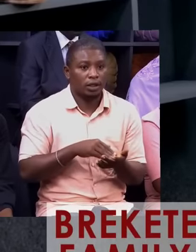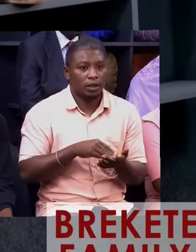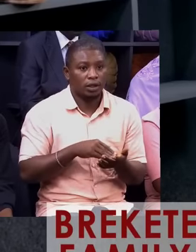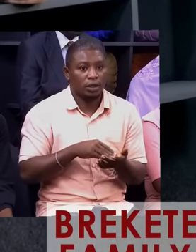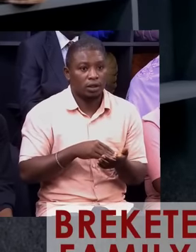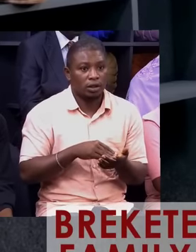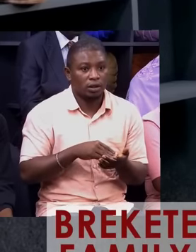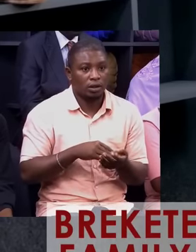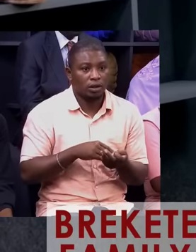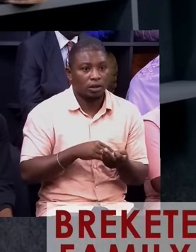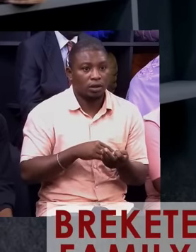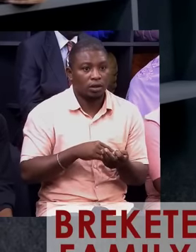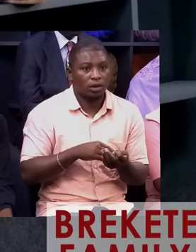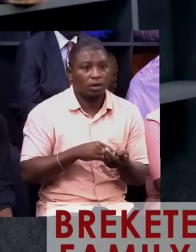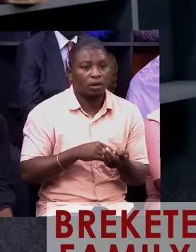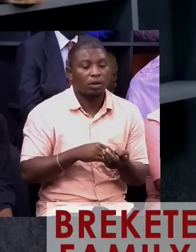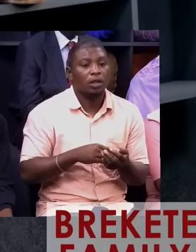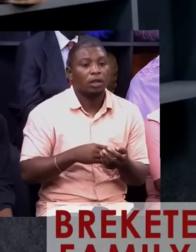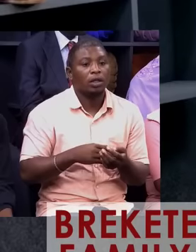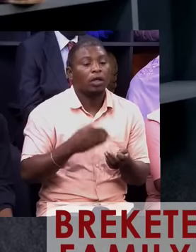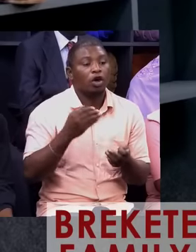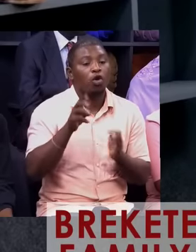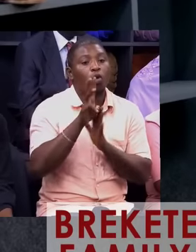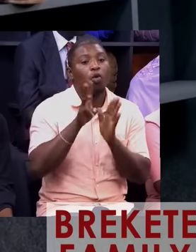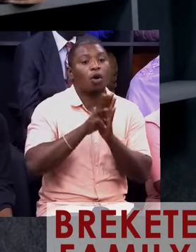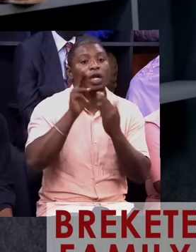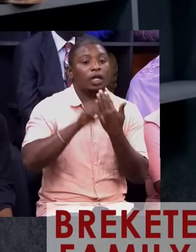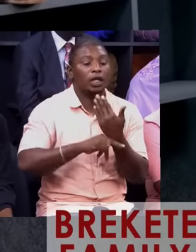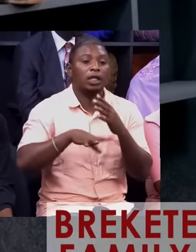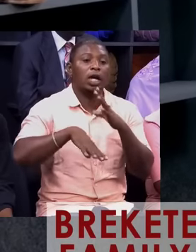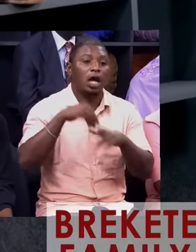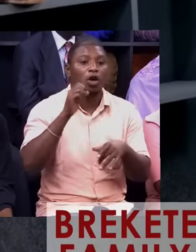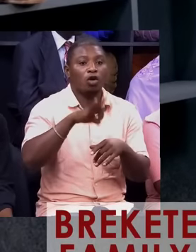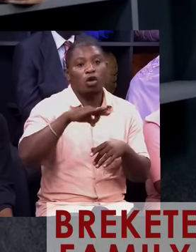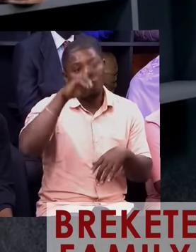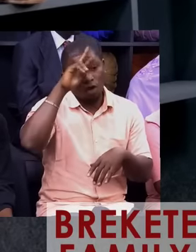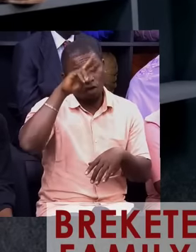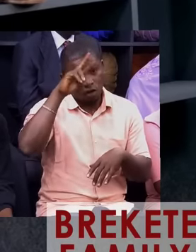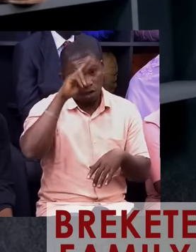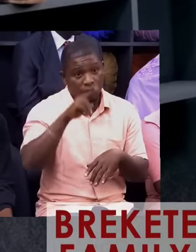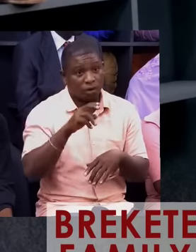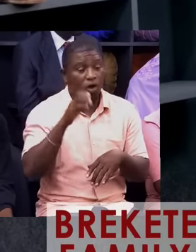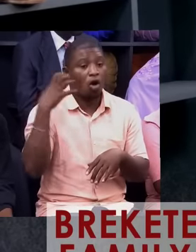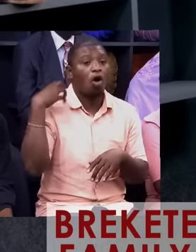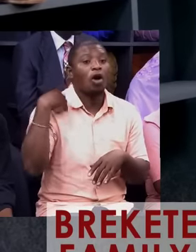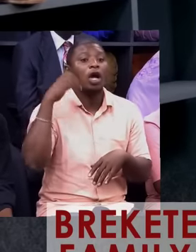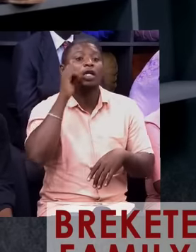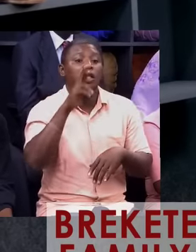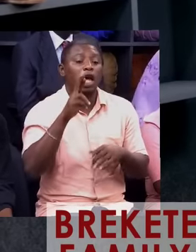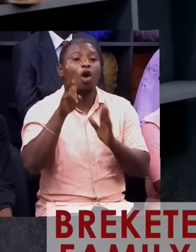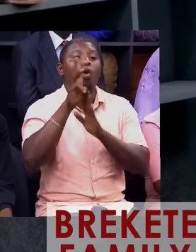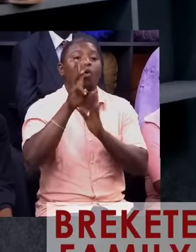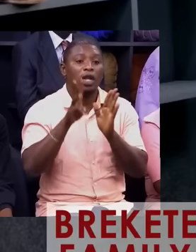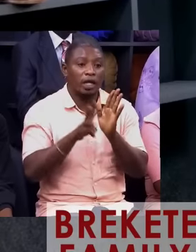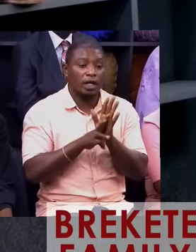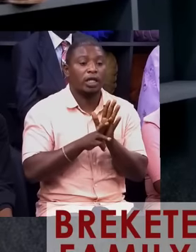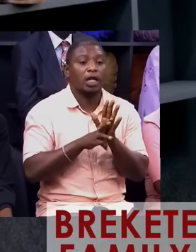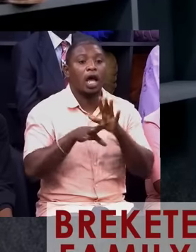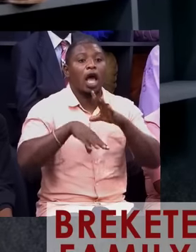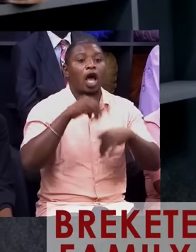ass they are usually giving concern willingness out of ignorance yeah AA willingness out of